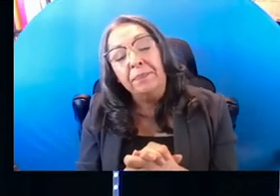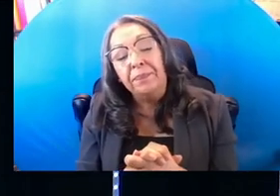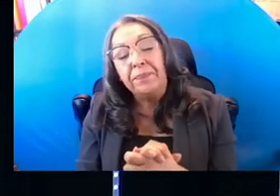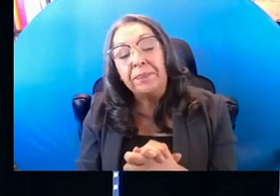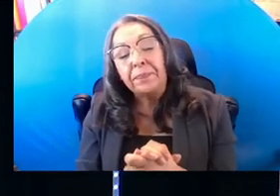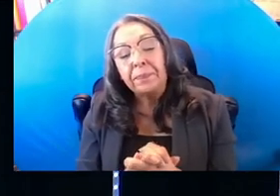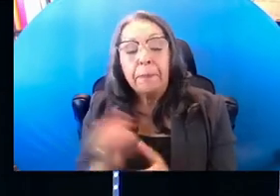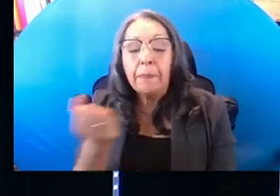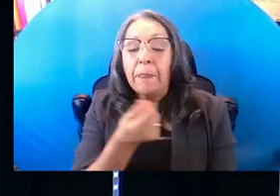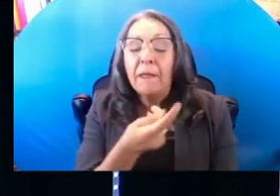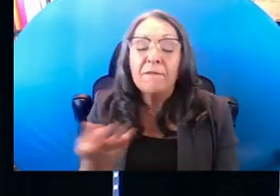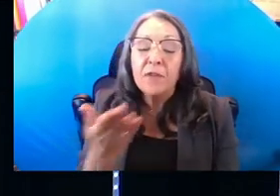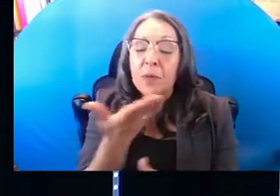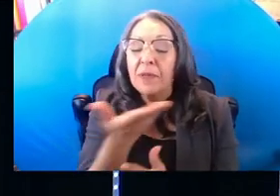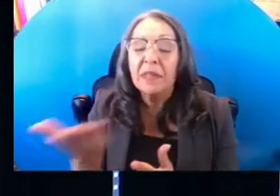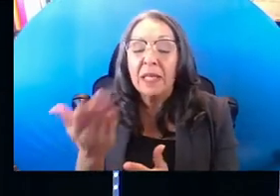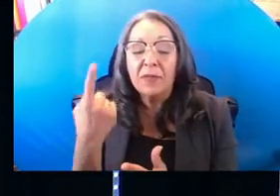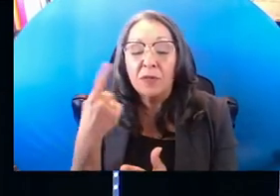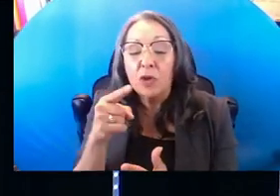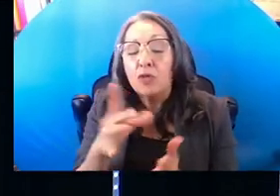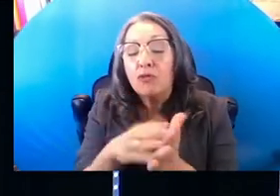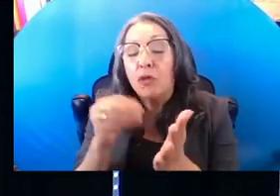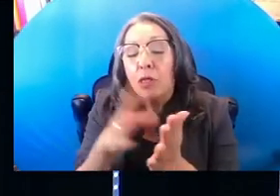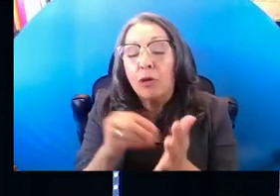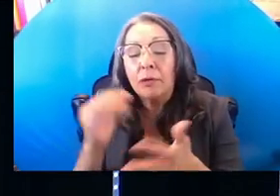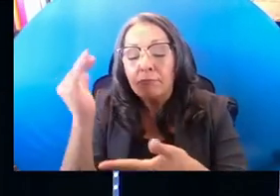of practical steps because I think it's so important for us